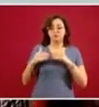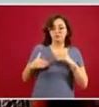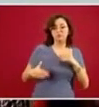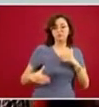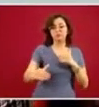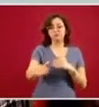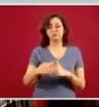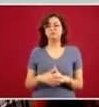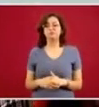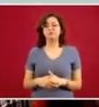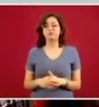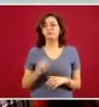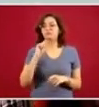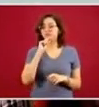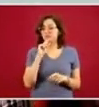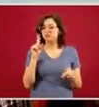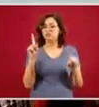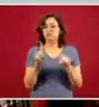The last slide